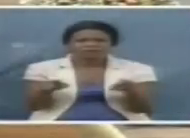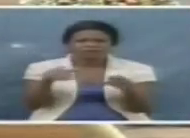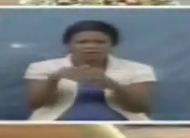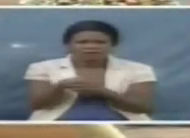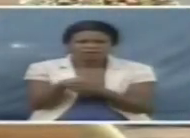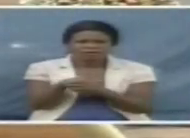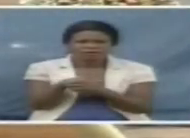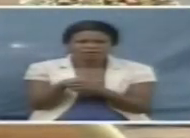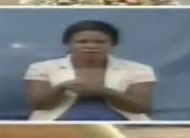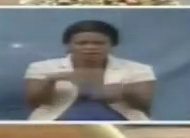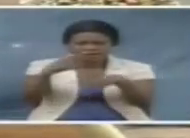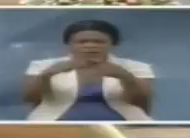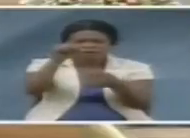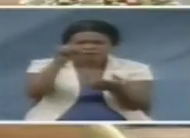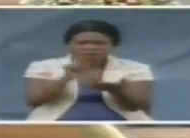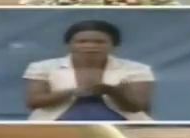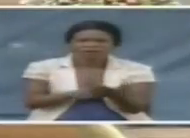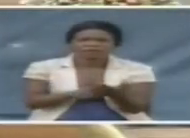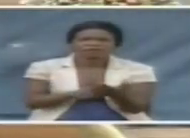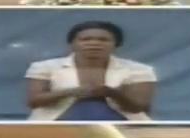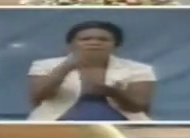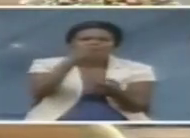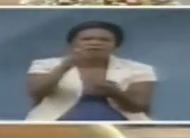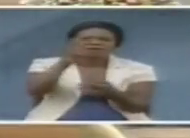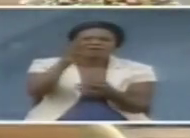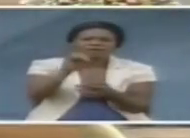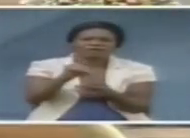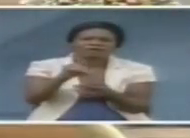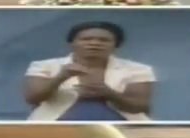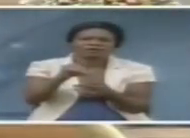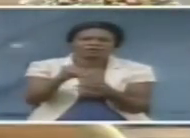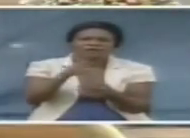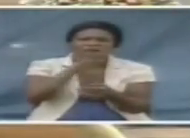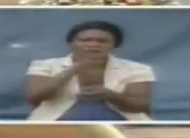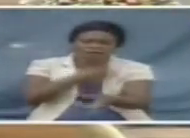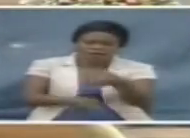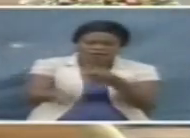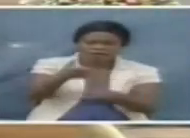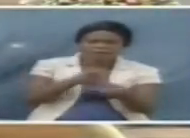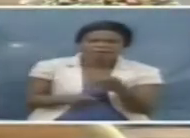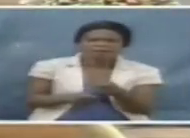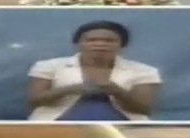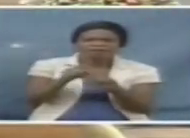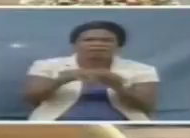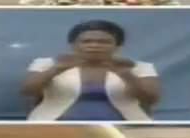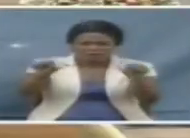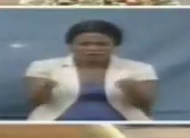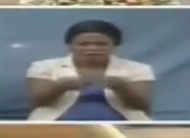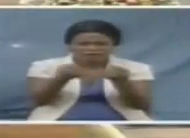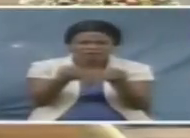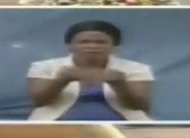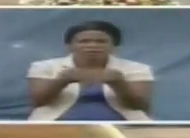this investment has resulted in the drilling of 1,340 boreholes, the construction of